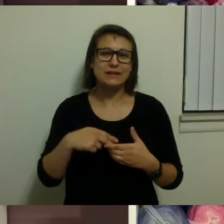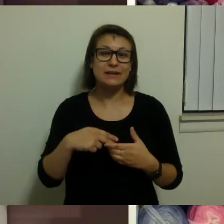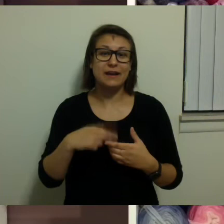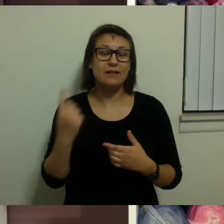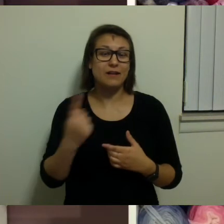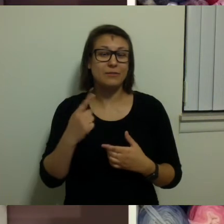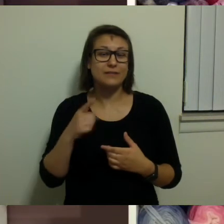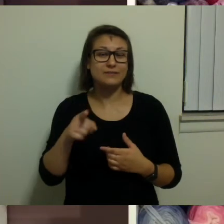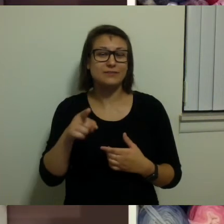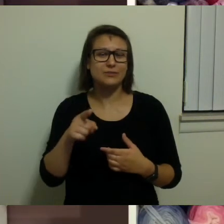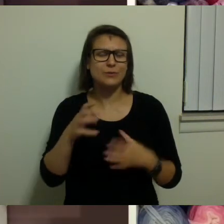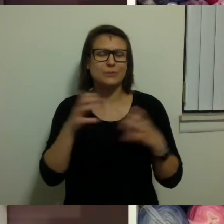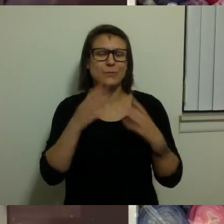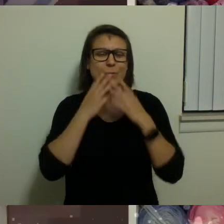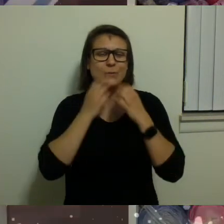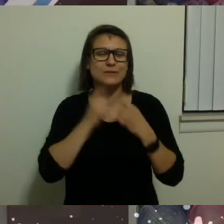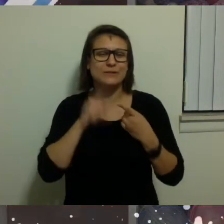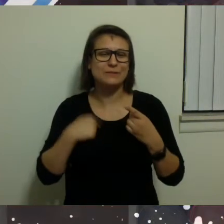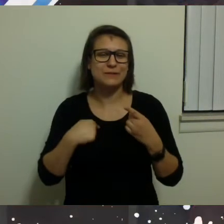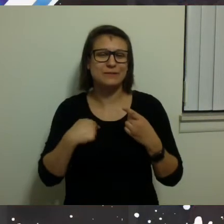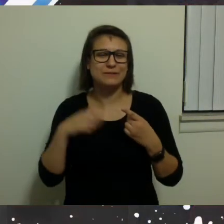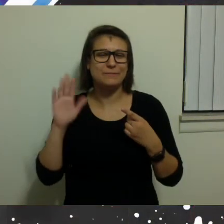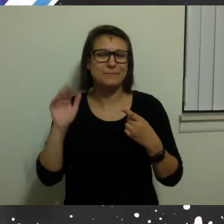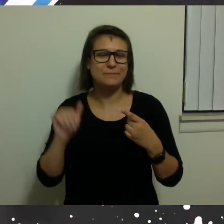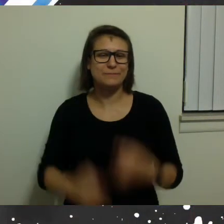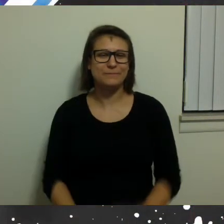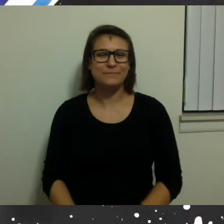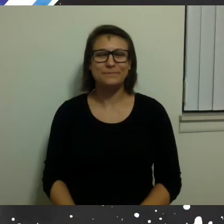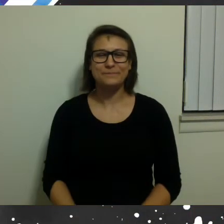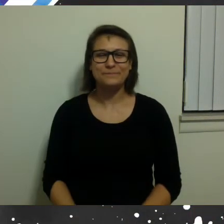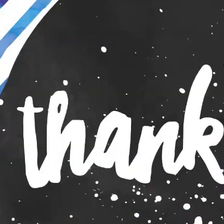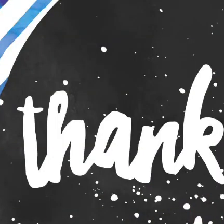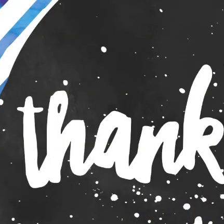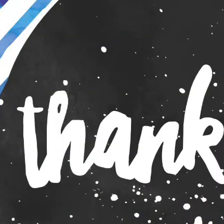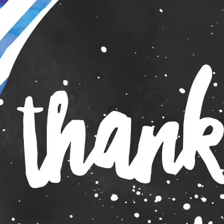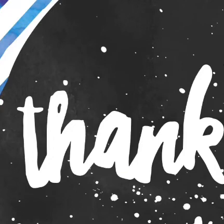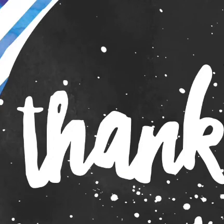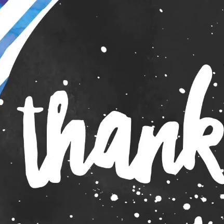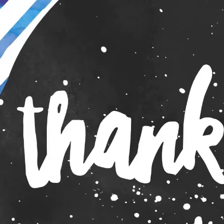always, you are so dear to me. Bye.